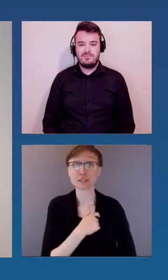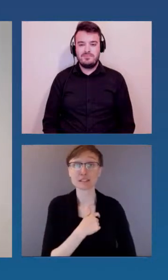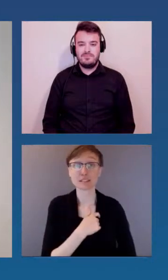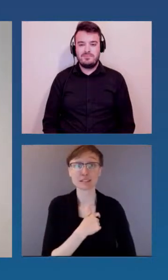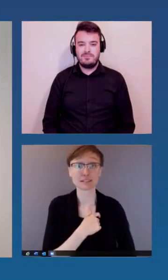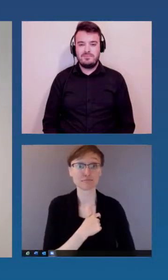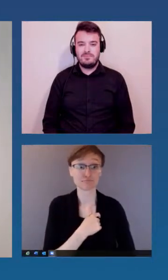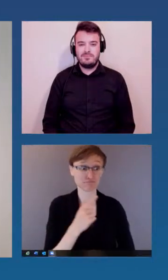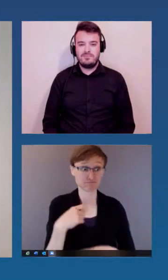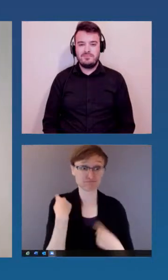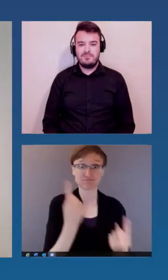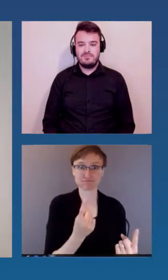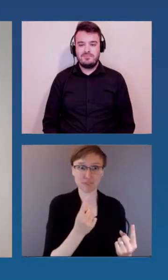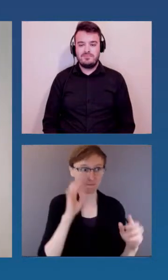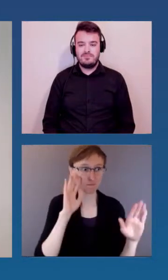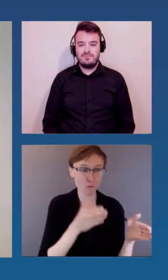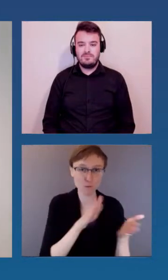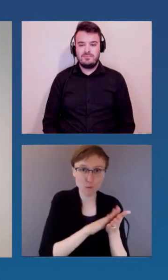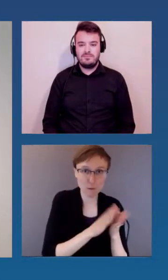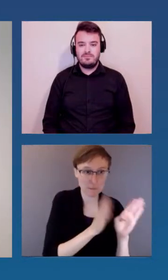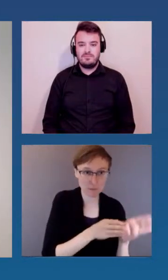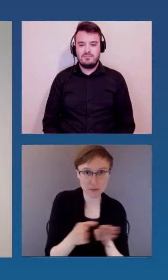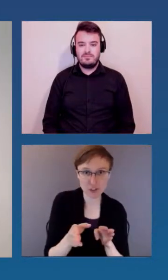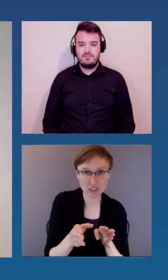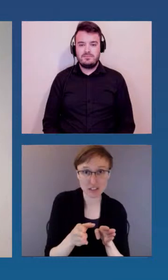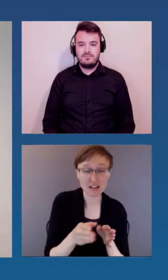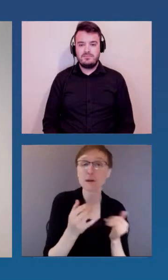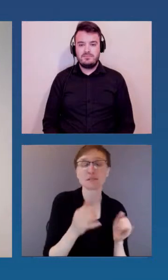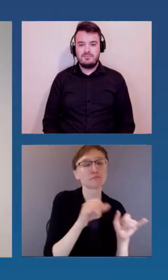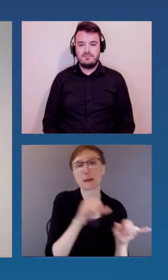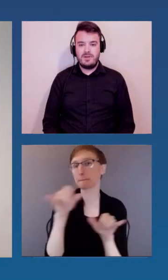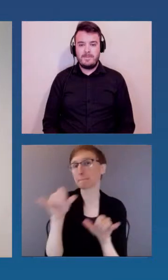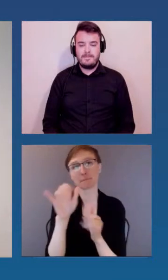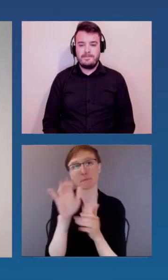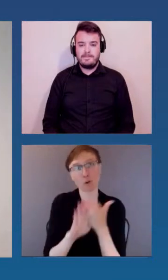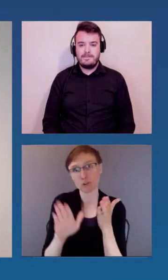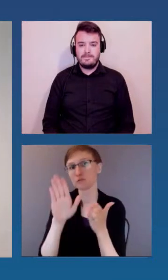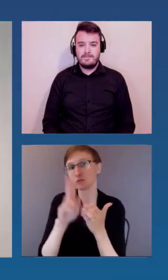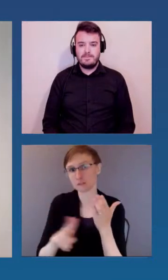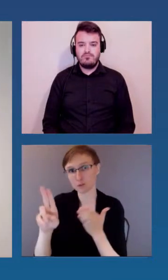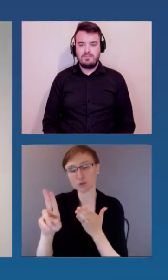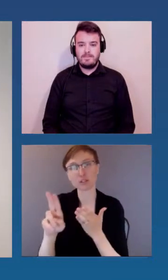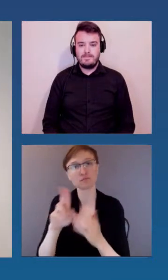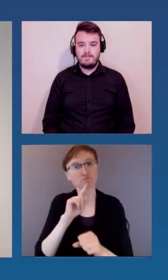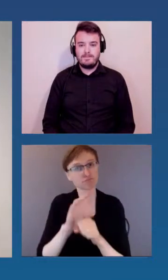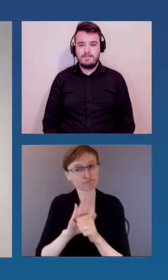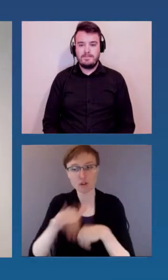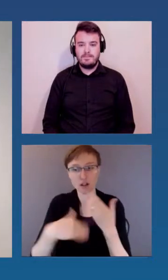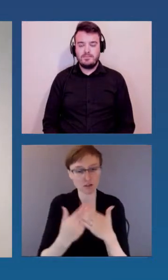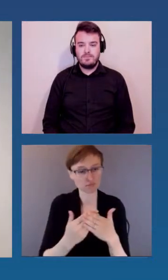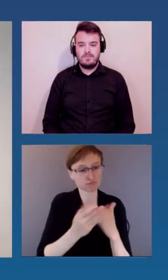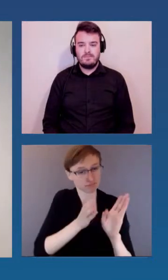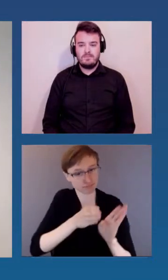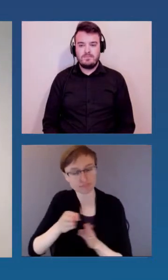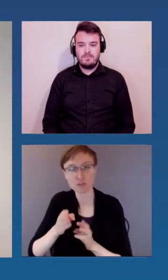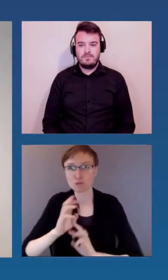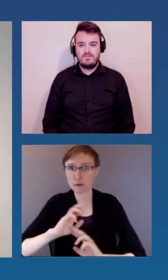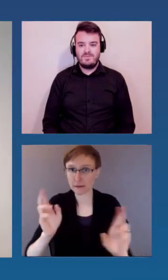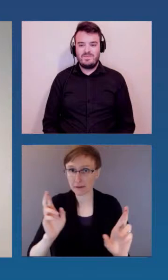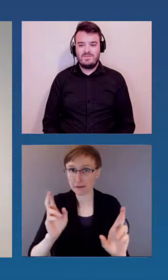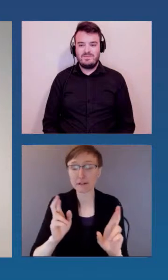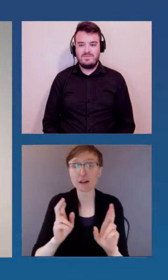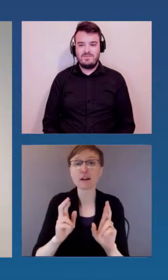you, and what's required here in Ottawa that's different under our city's temporary mask bylaw. So there are limits